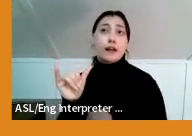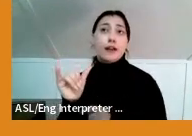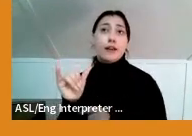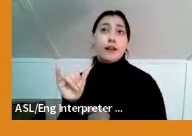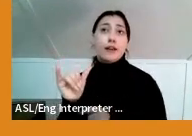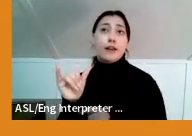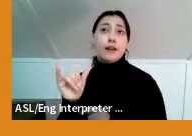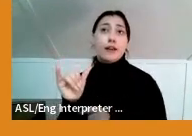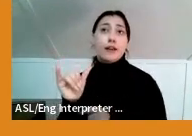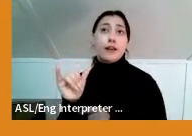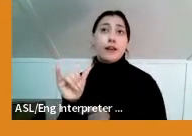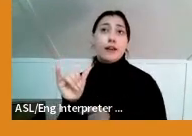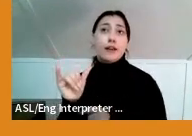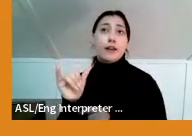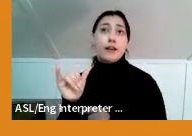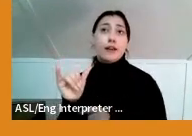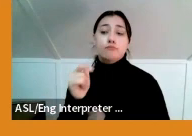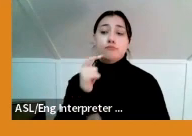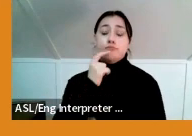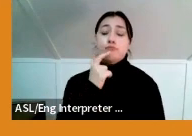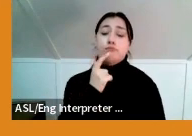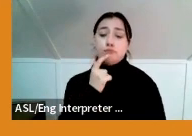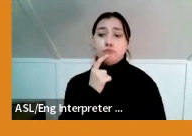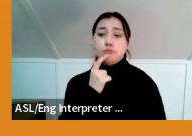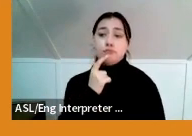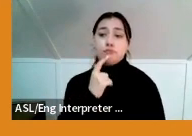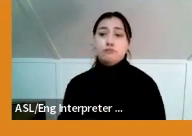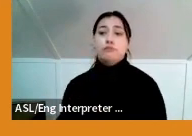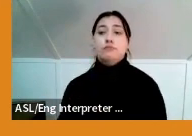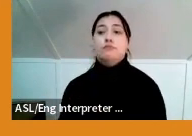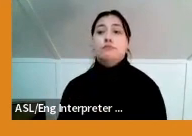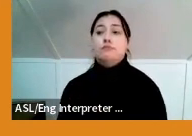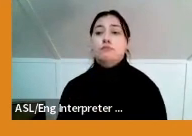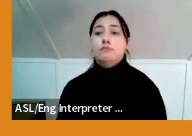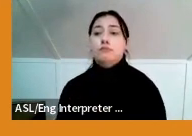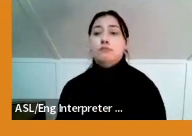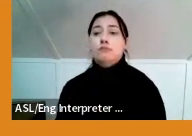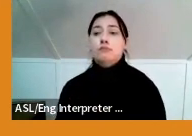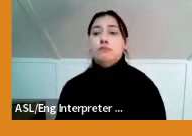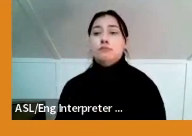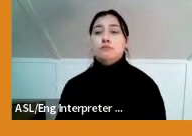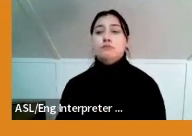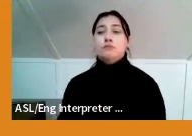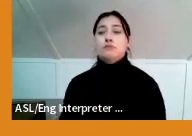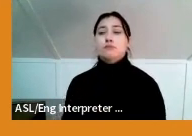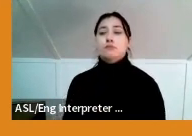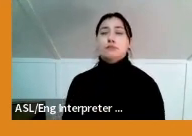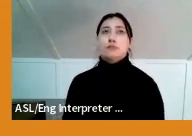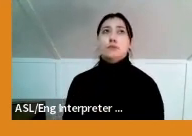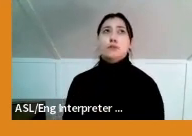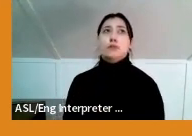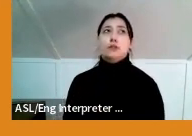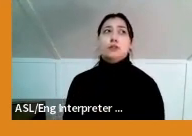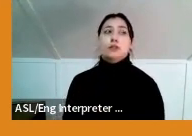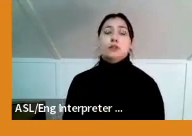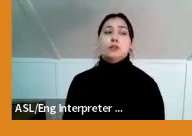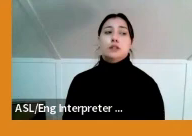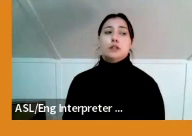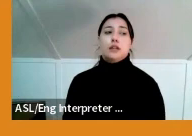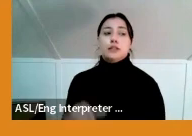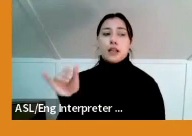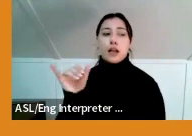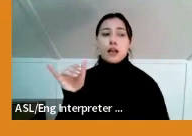is extending their 501c3 over the operations of another